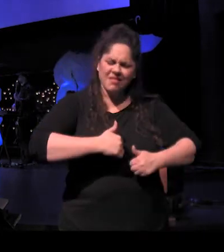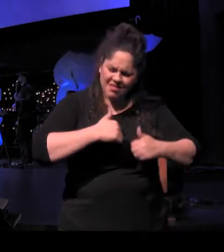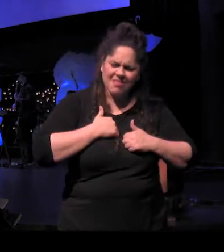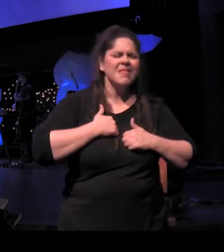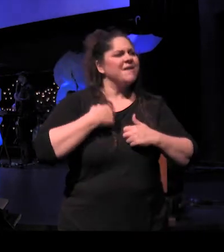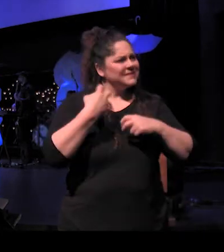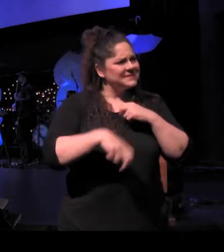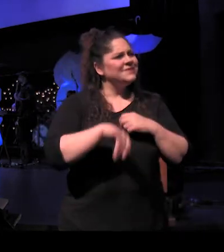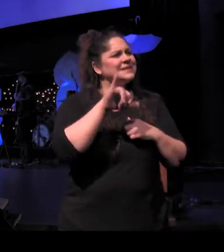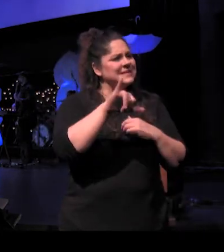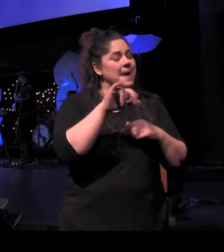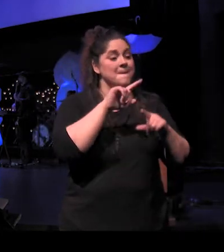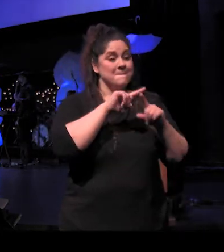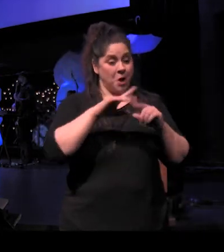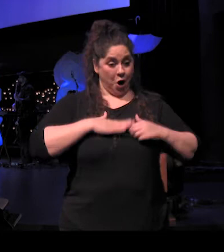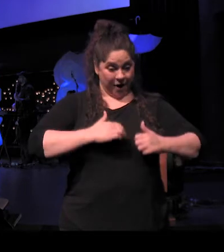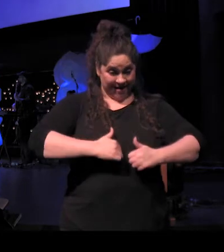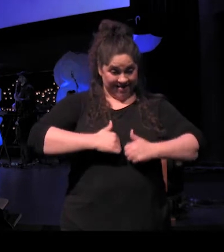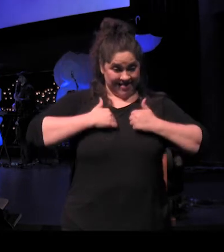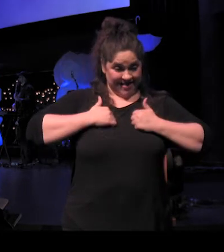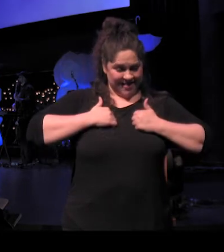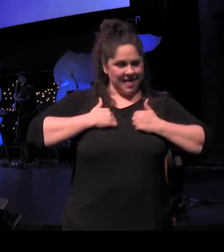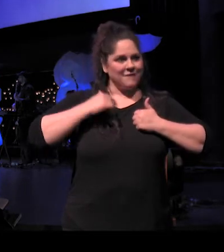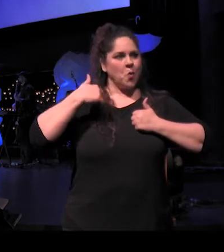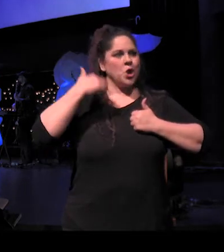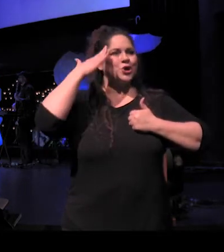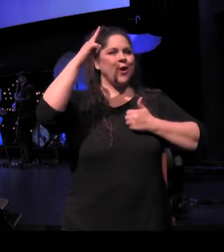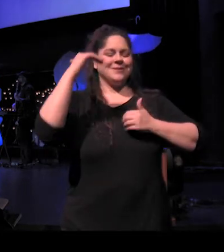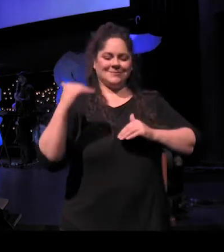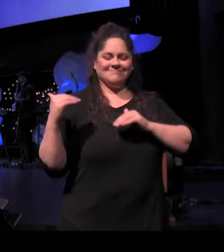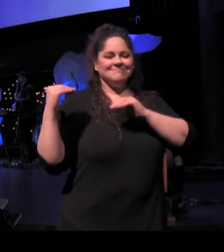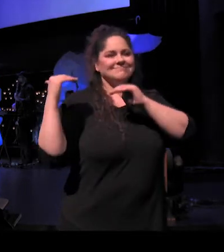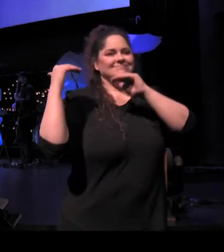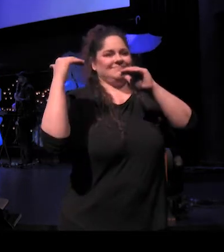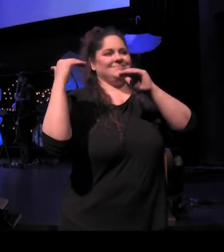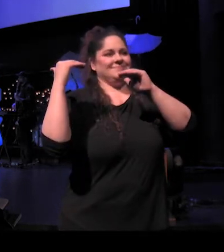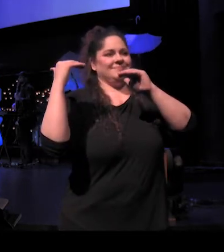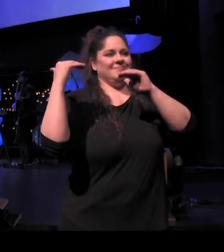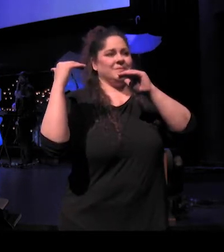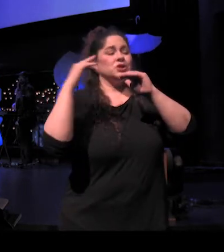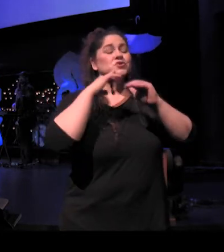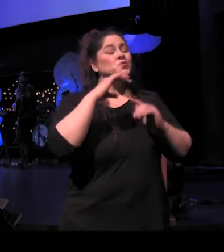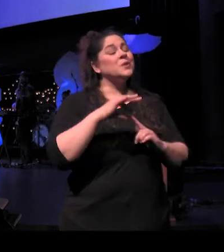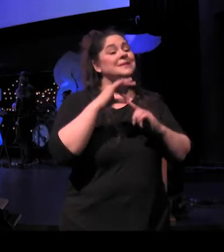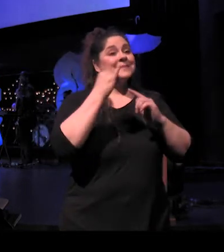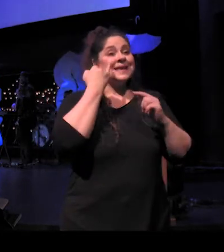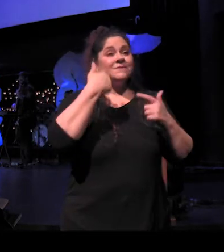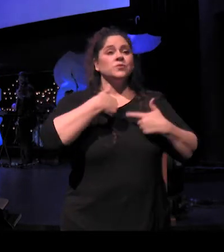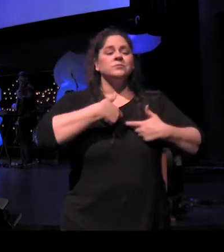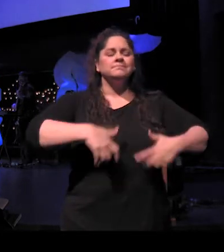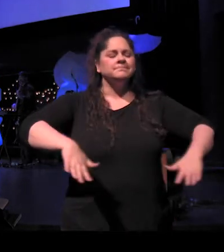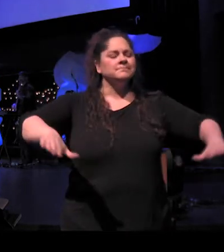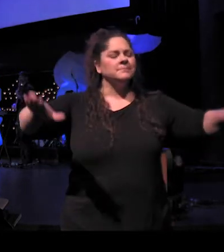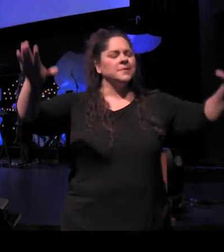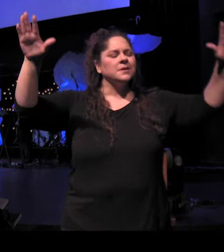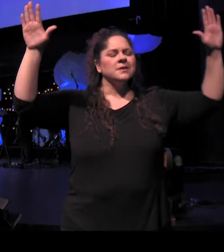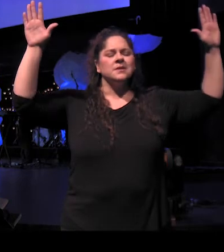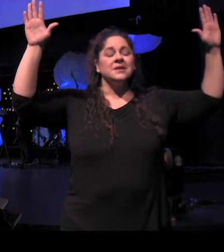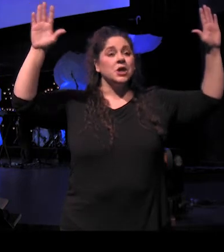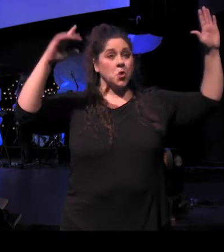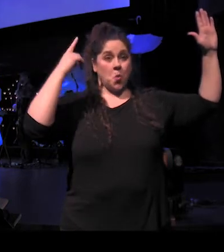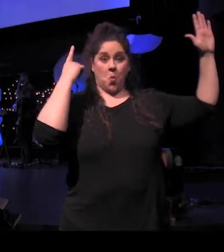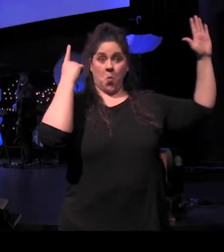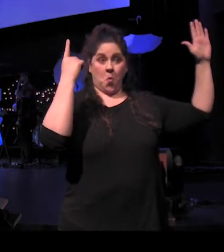it. There's something really special about lifting our hands, because it's not just a